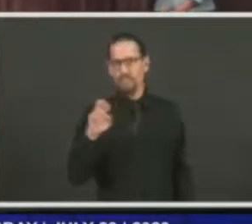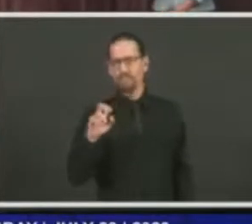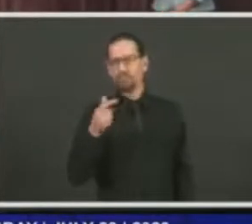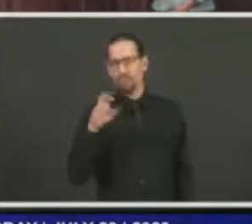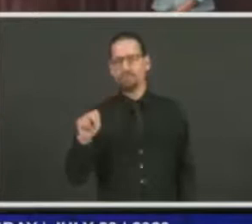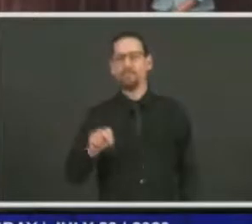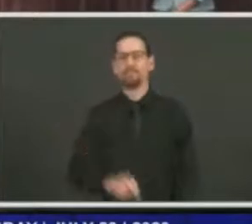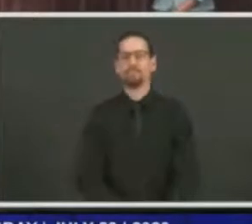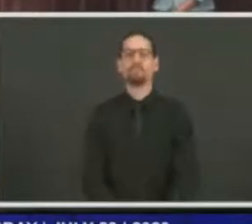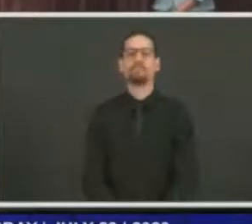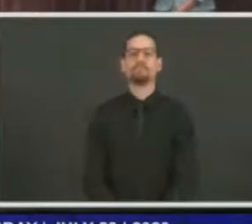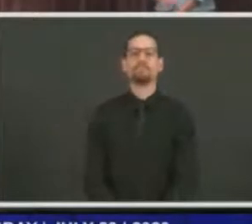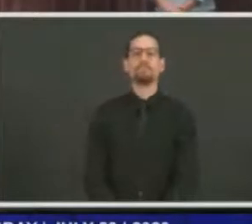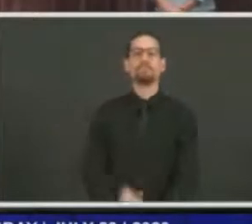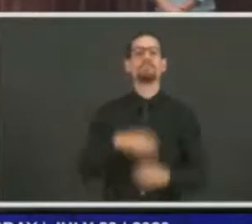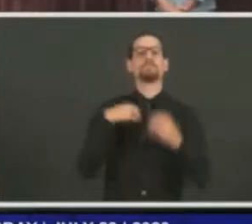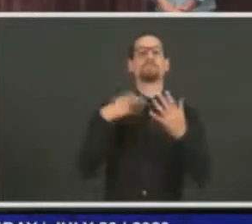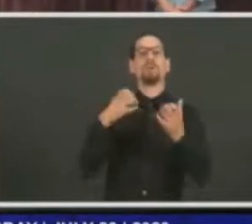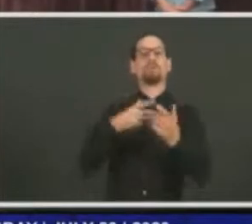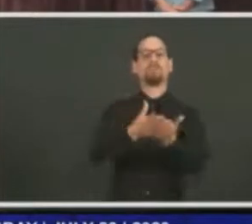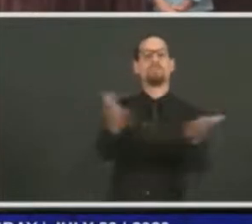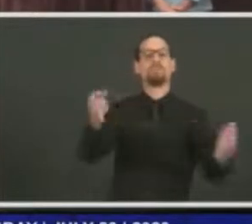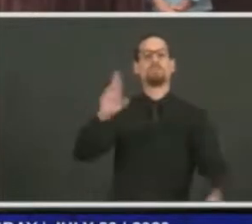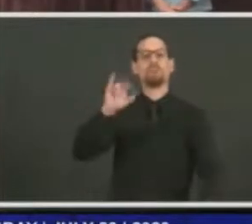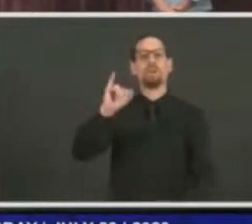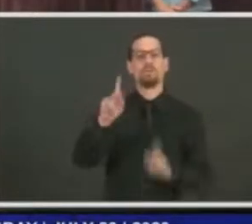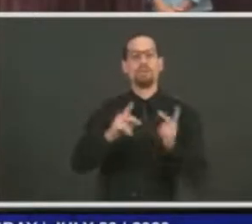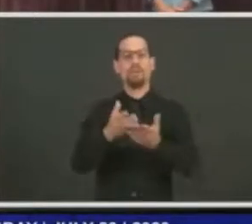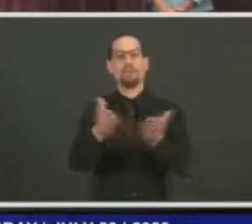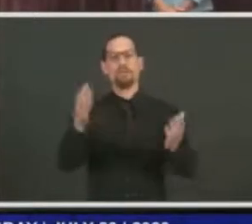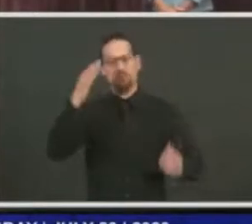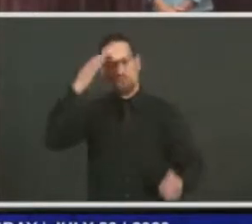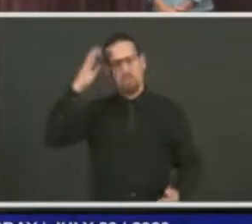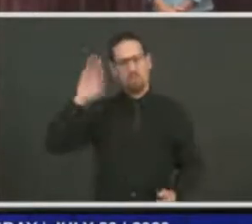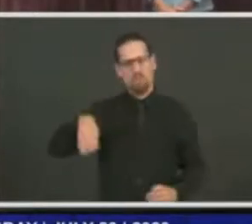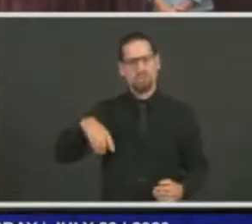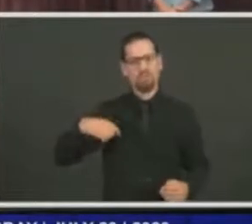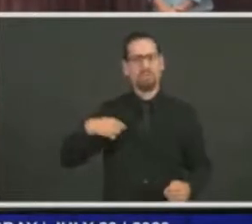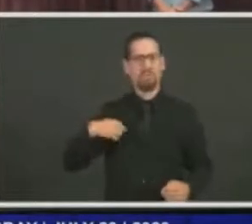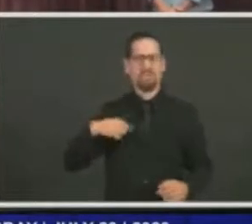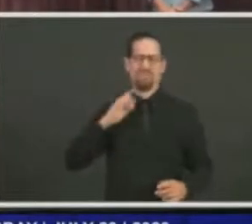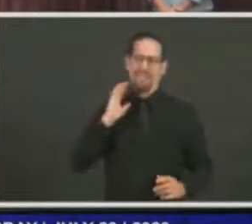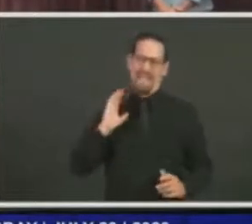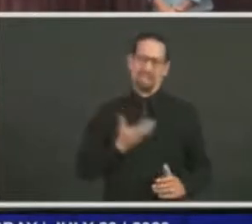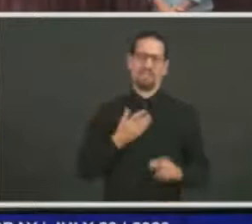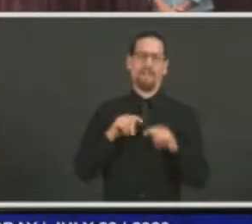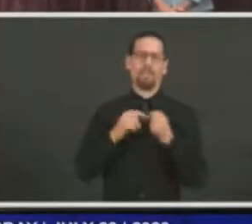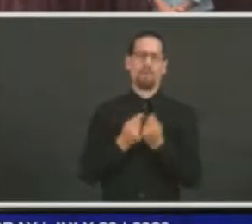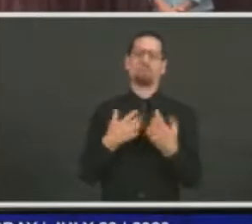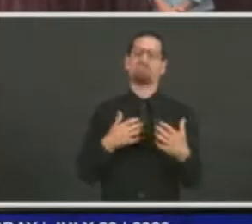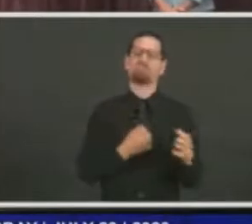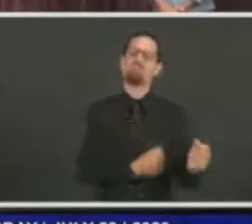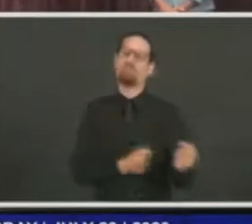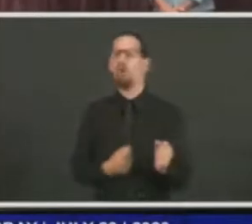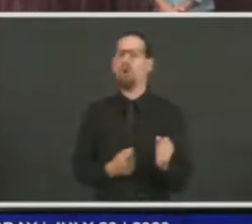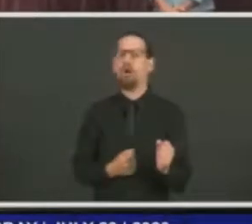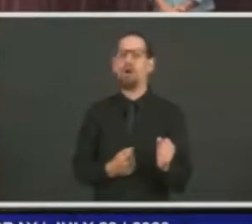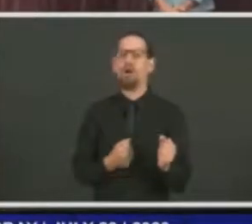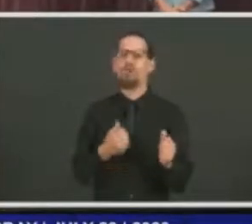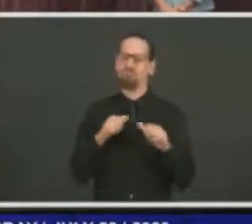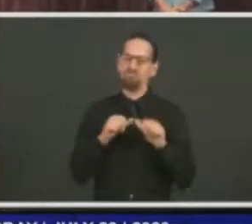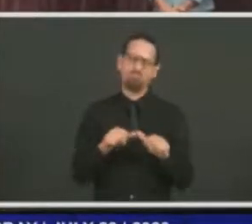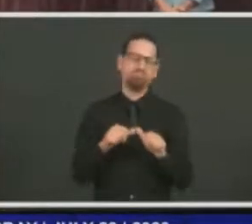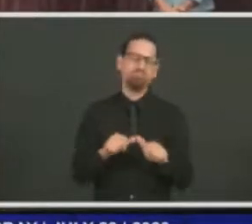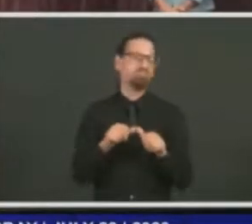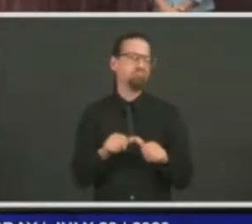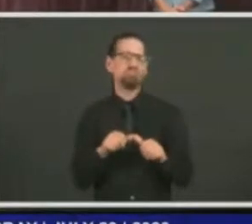the strength of the team that's working to do what's best for all of you, so that you can also make the decisions to do what's